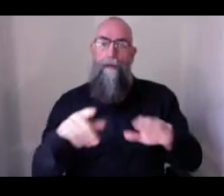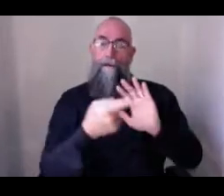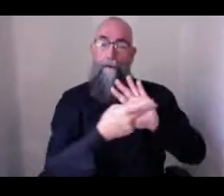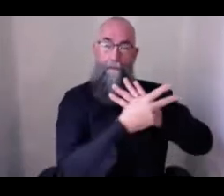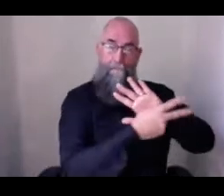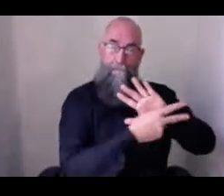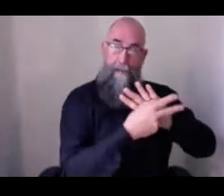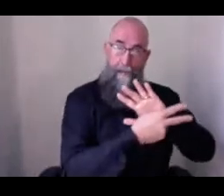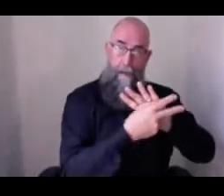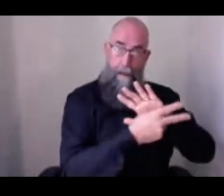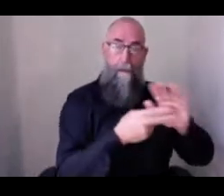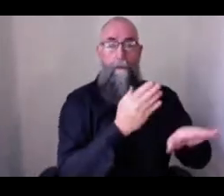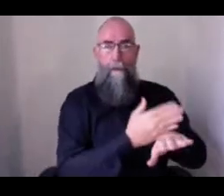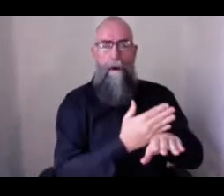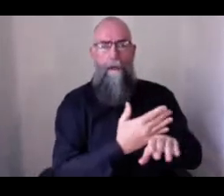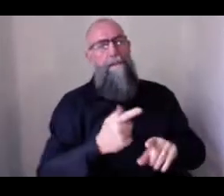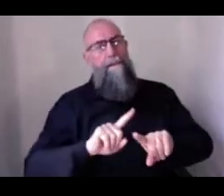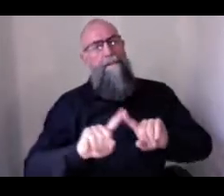work, yes.